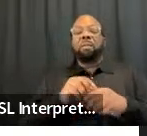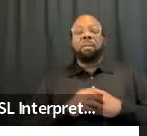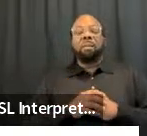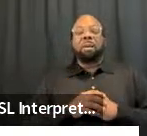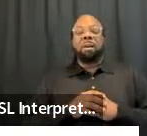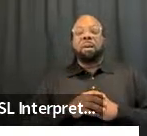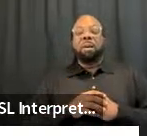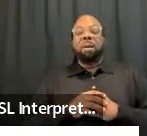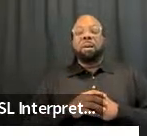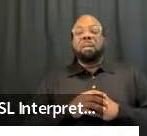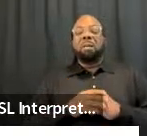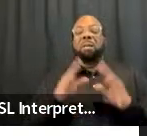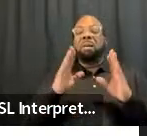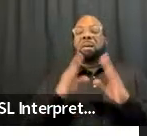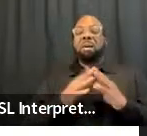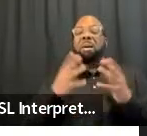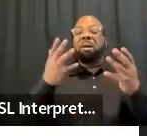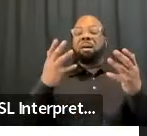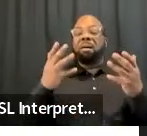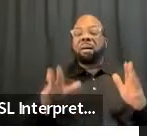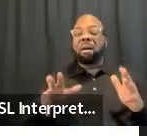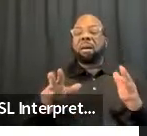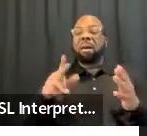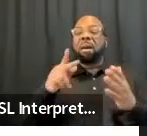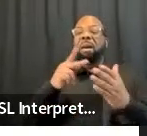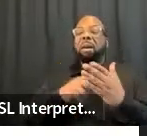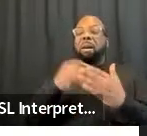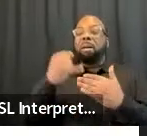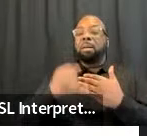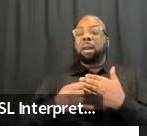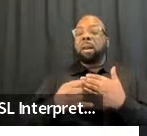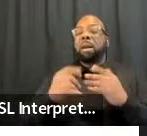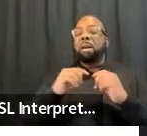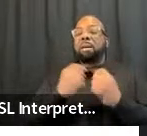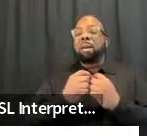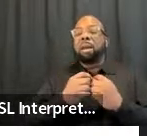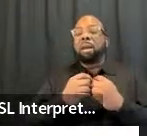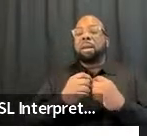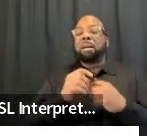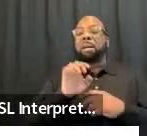After this session, the project team can be reached by email at